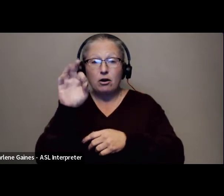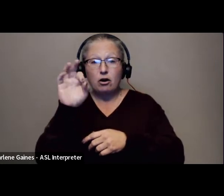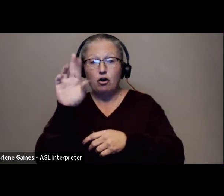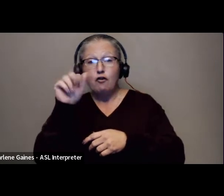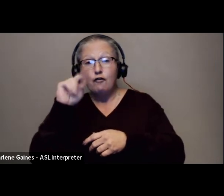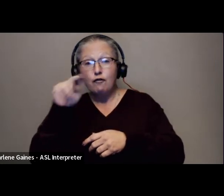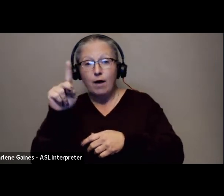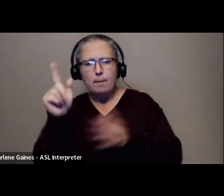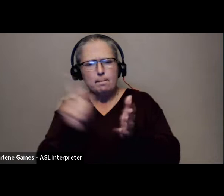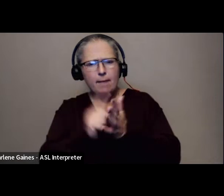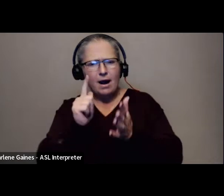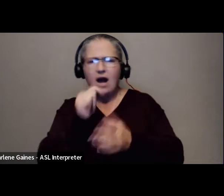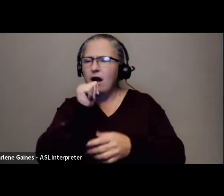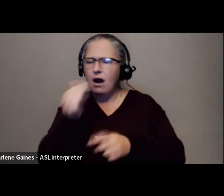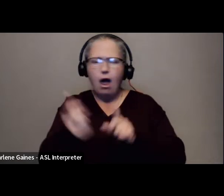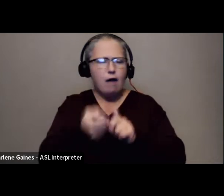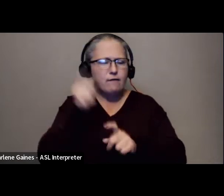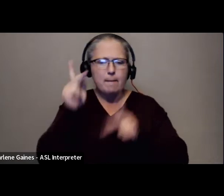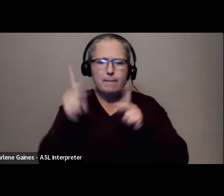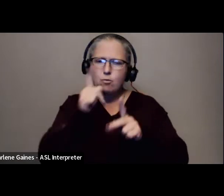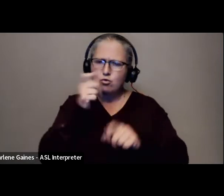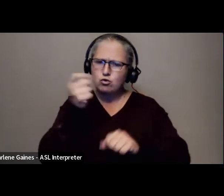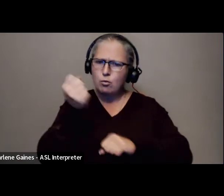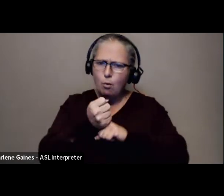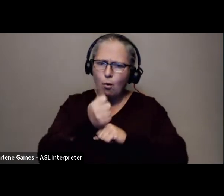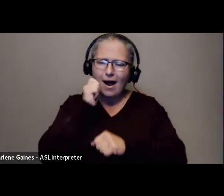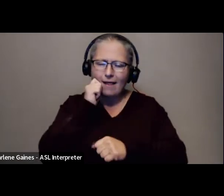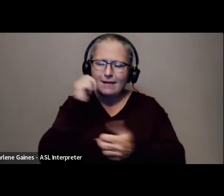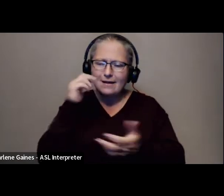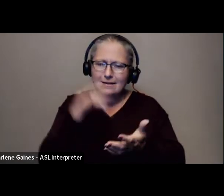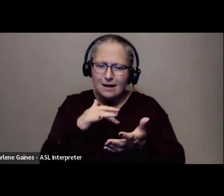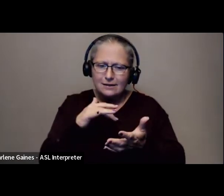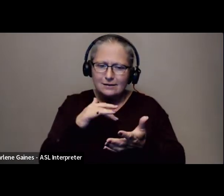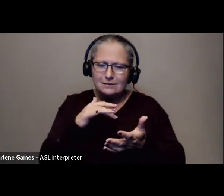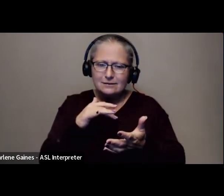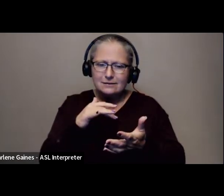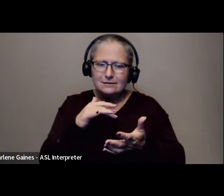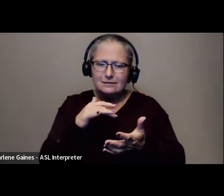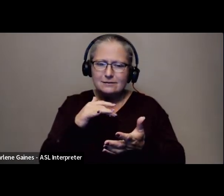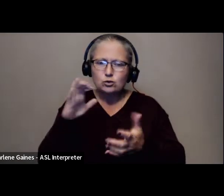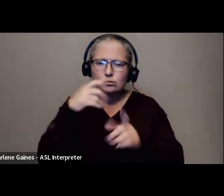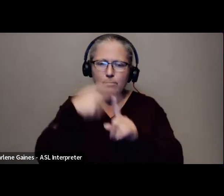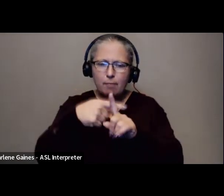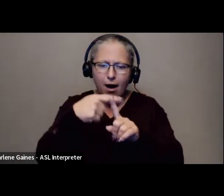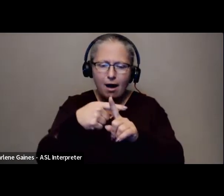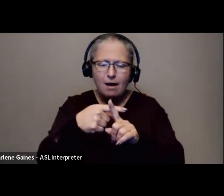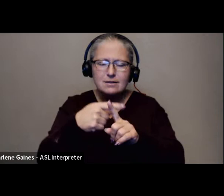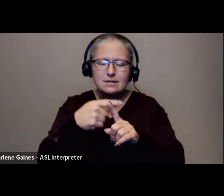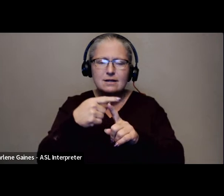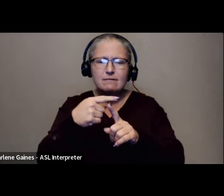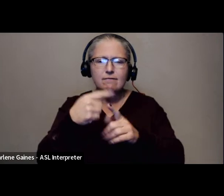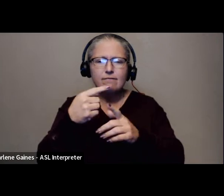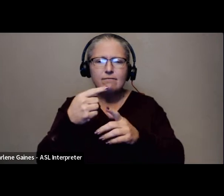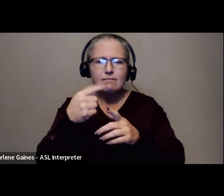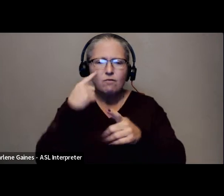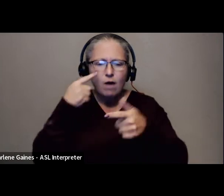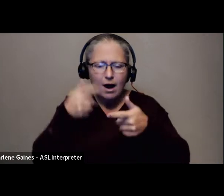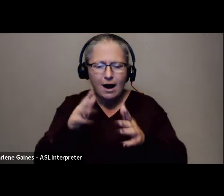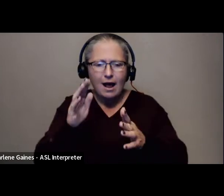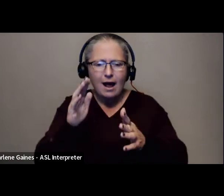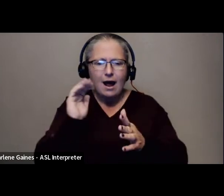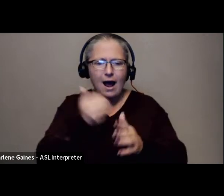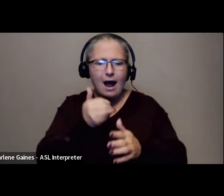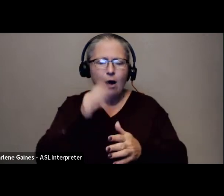not from people who support ethnic studies and are doing positive things to allow our brown and